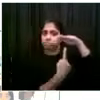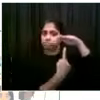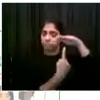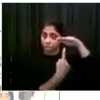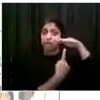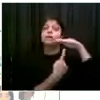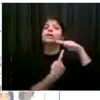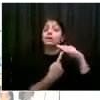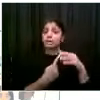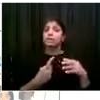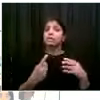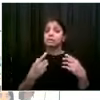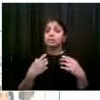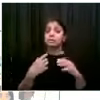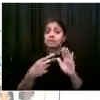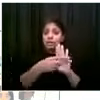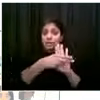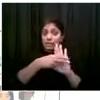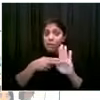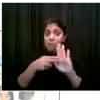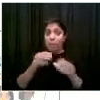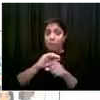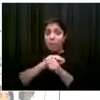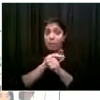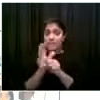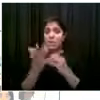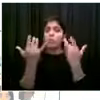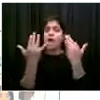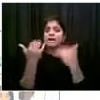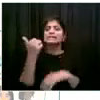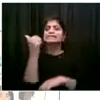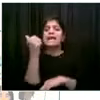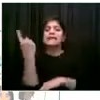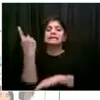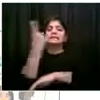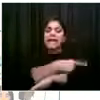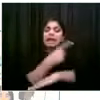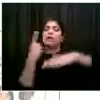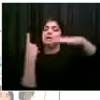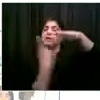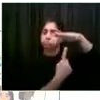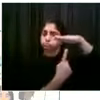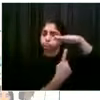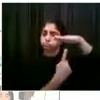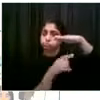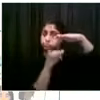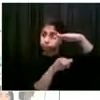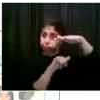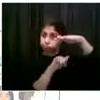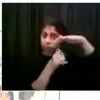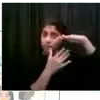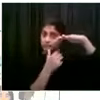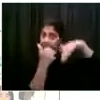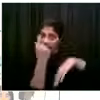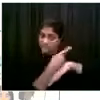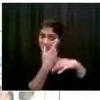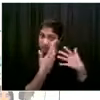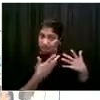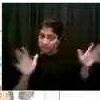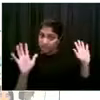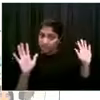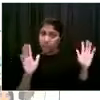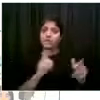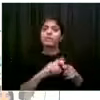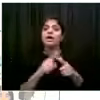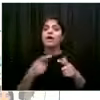with COVID-19. After that is when we do have our strong recommendation that people should